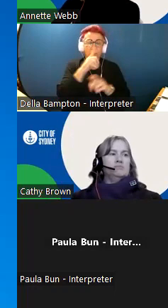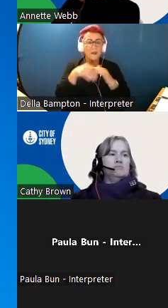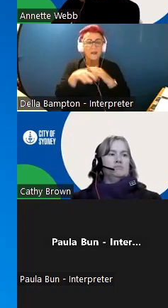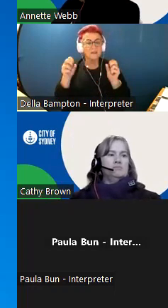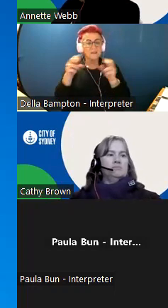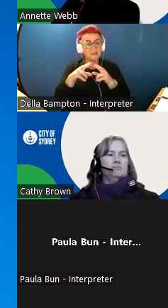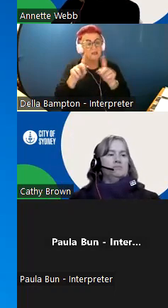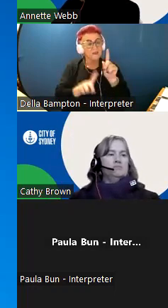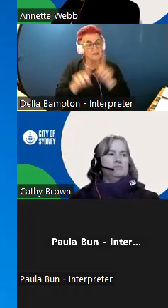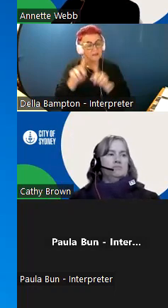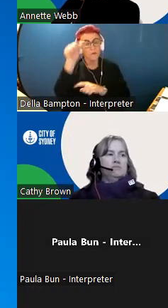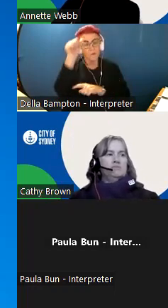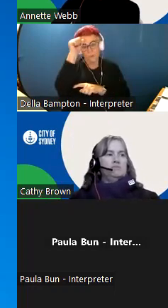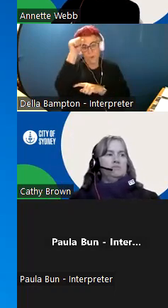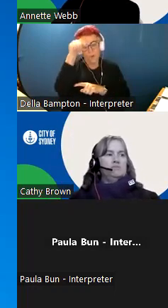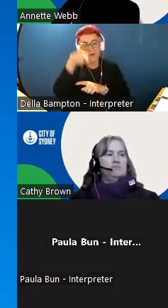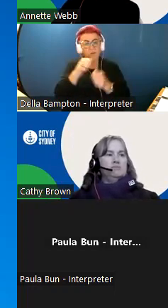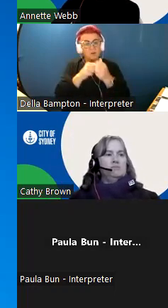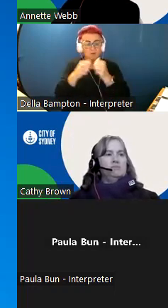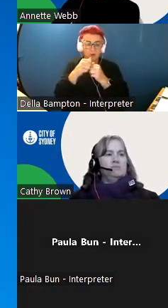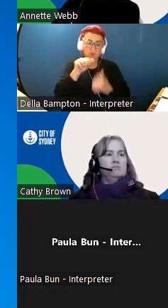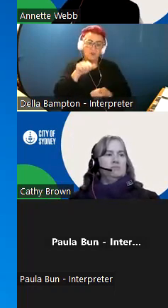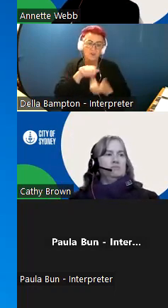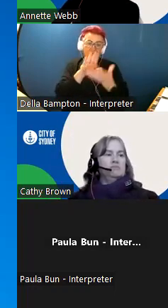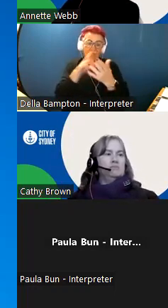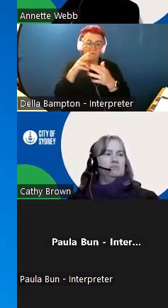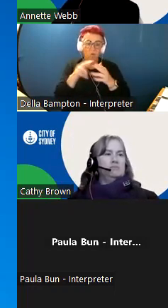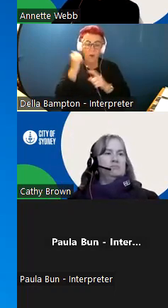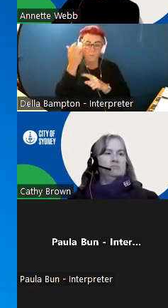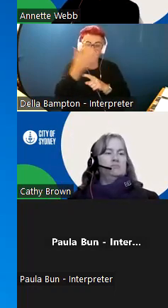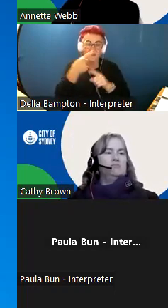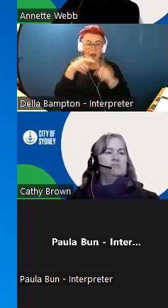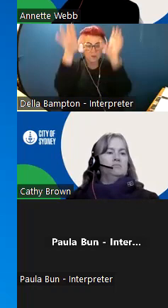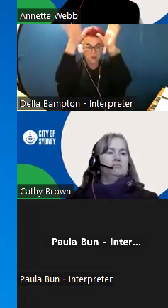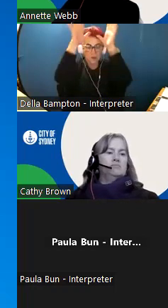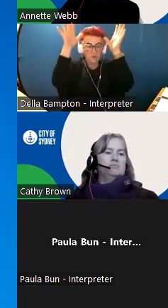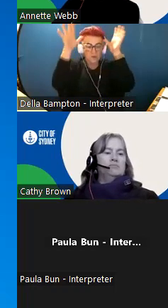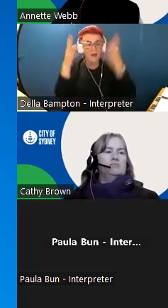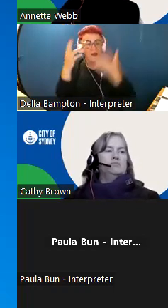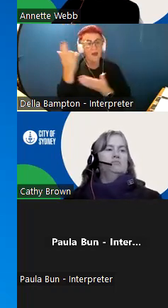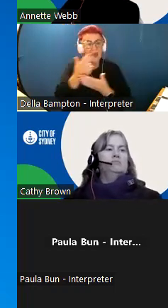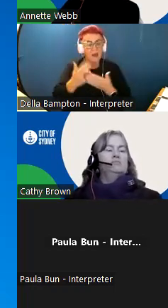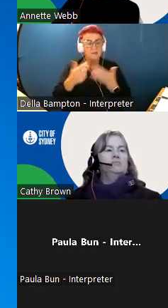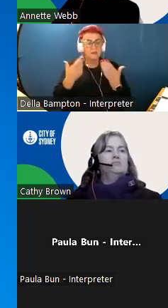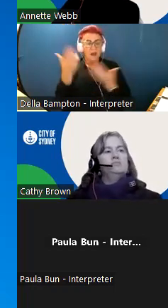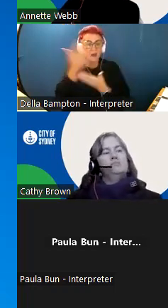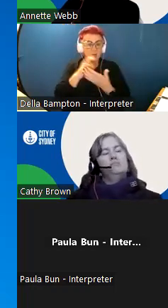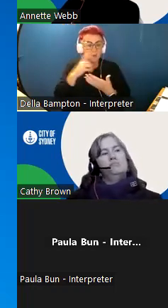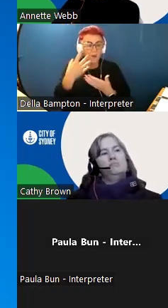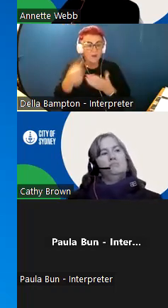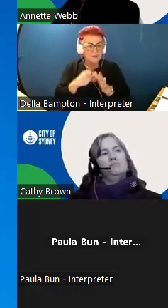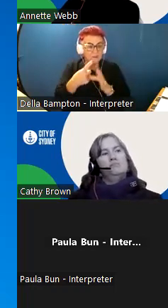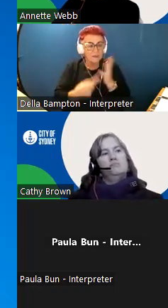and the city is also aware of the structural challenges facing Aboriginal and Torres Strait Islander artists, artists with disability, and